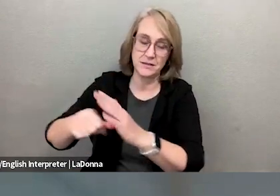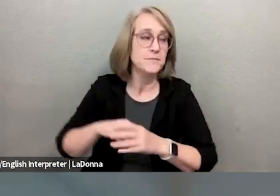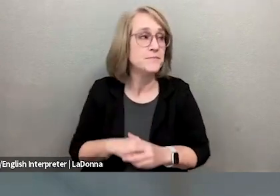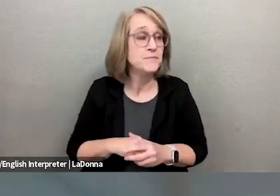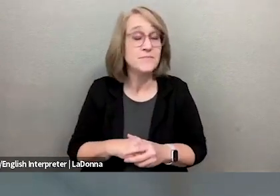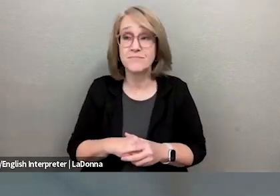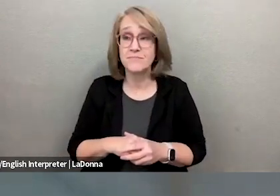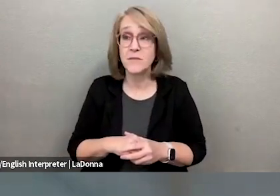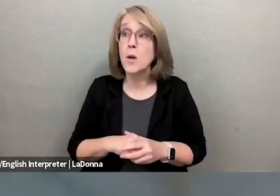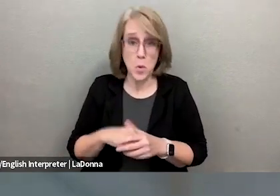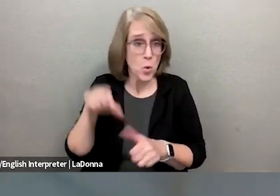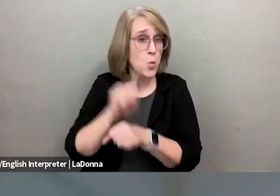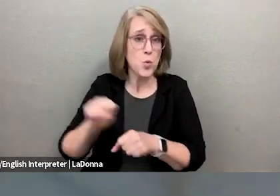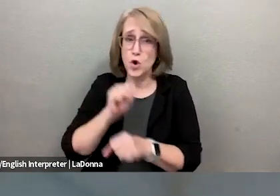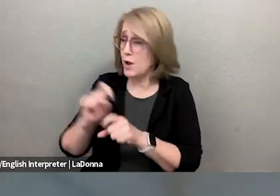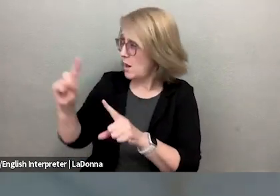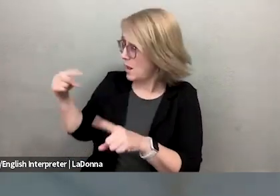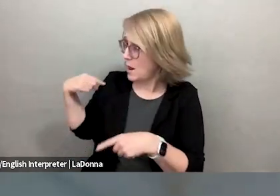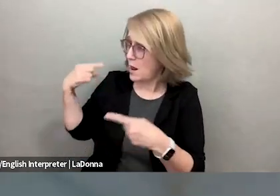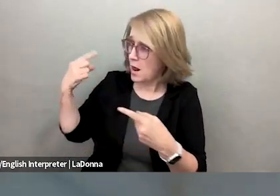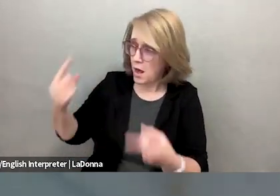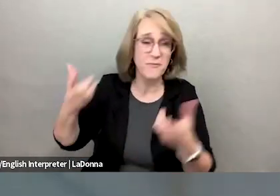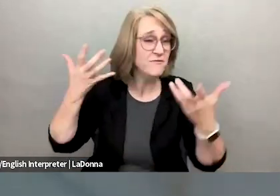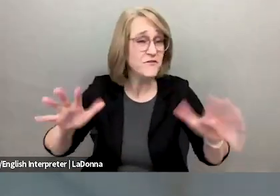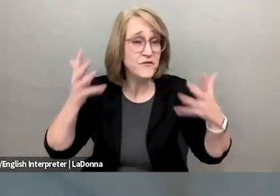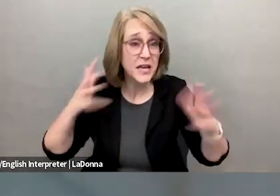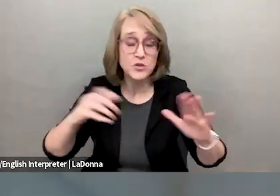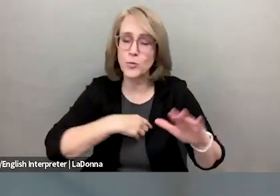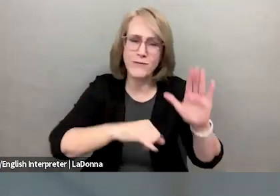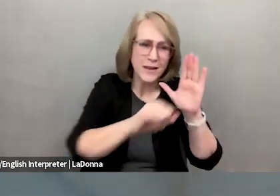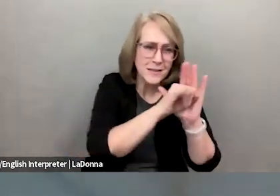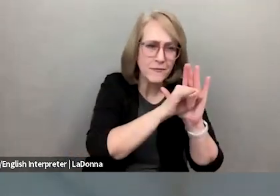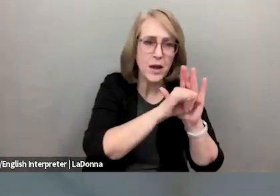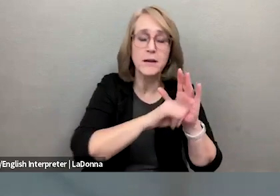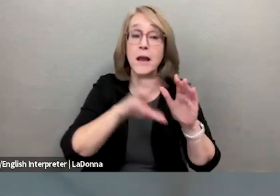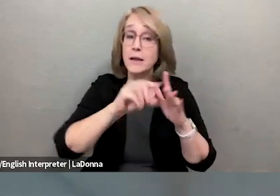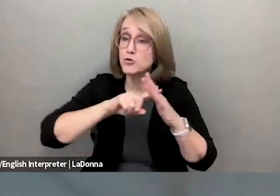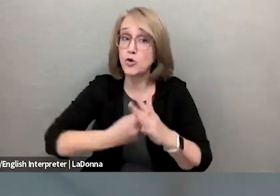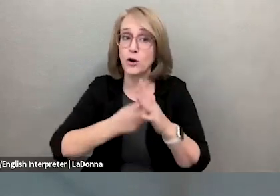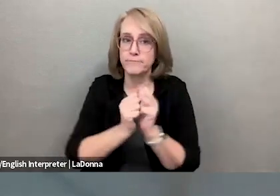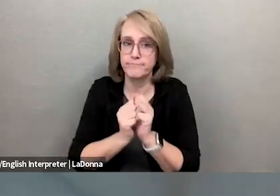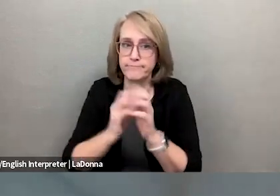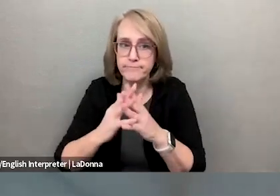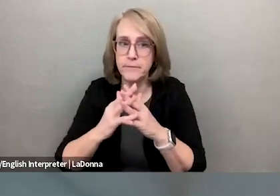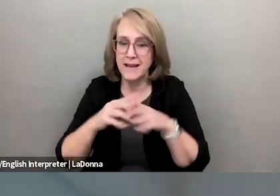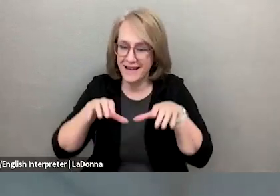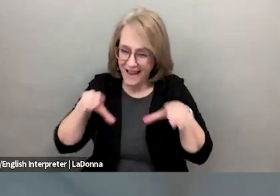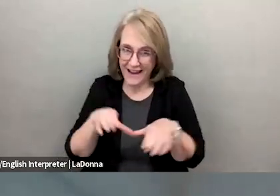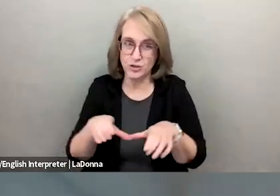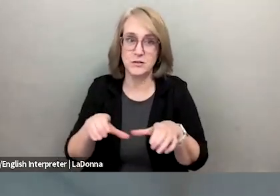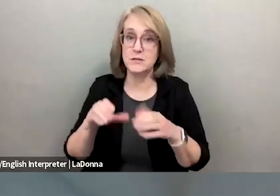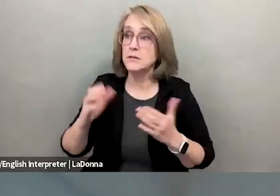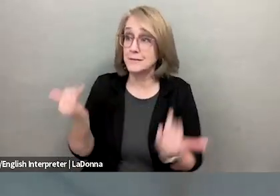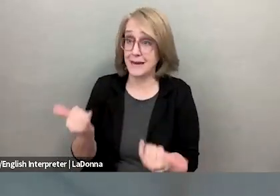of work has already been done to identify and in some cases implement the actions that are needed at the